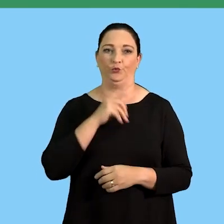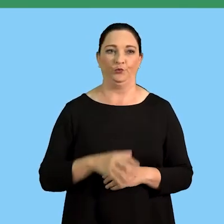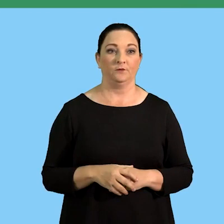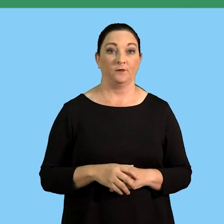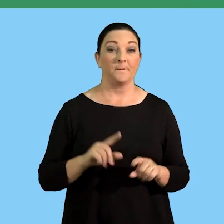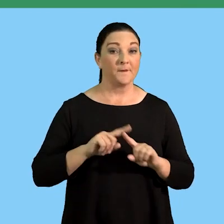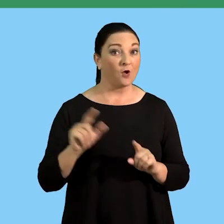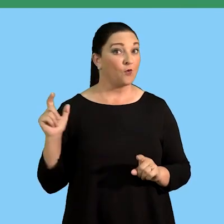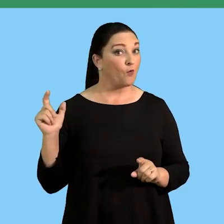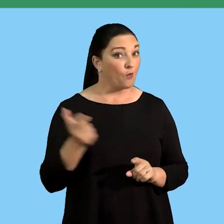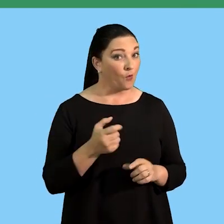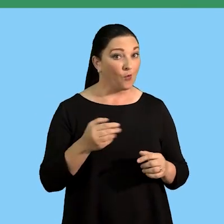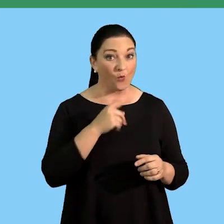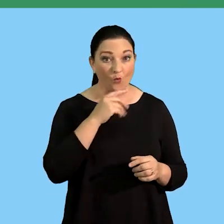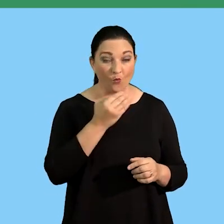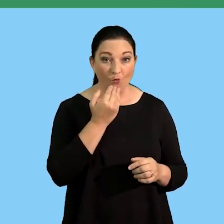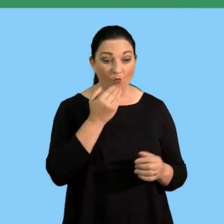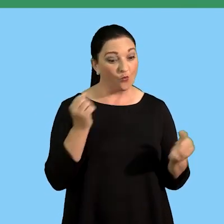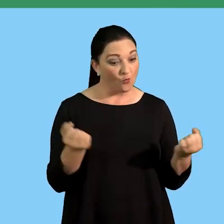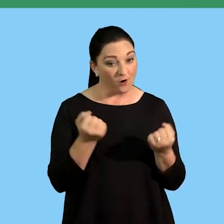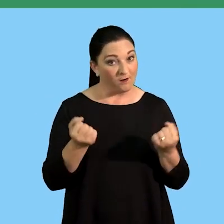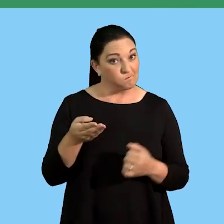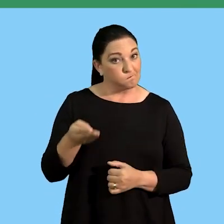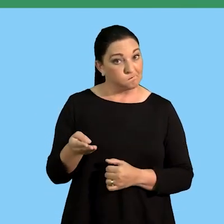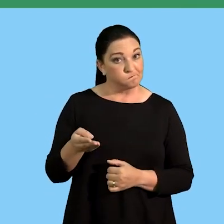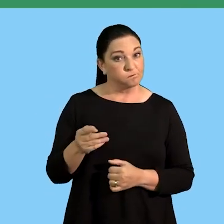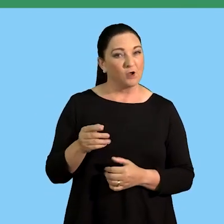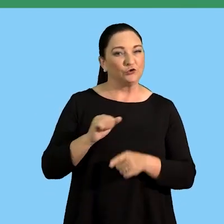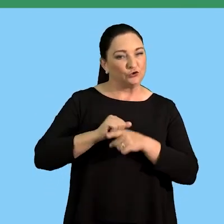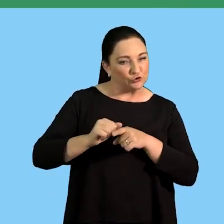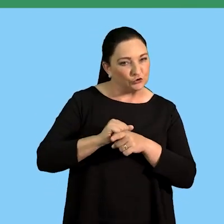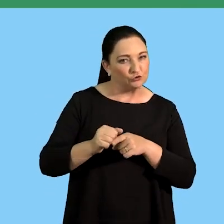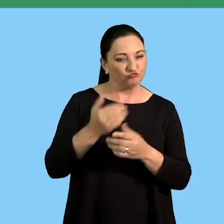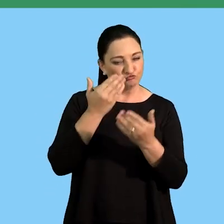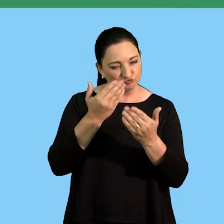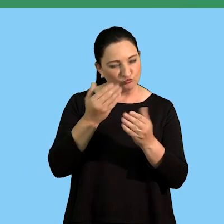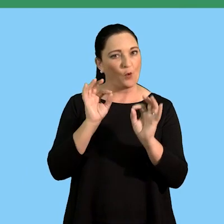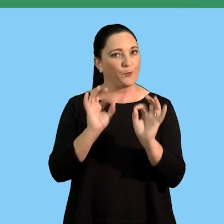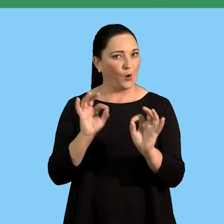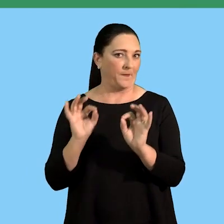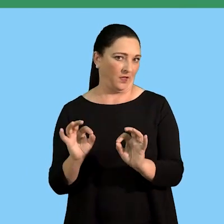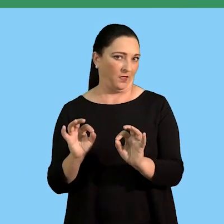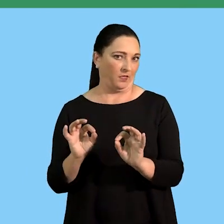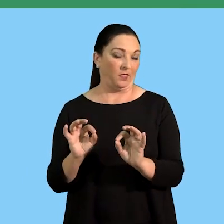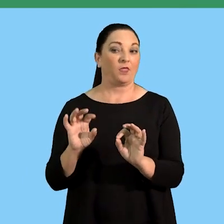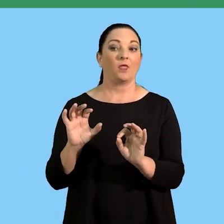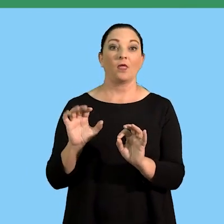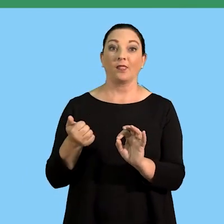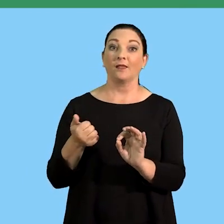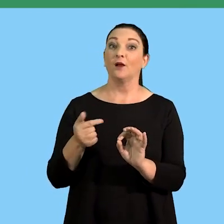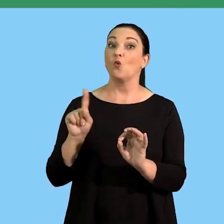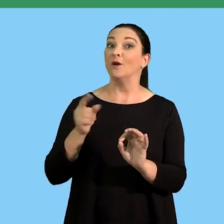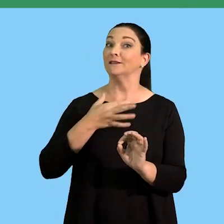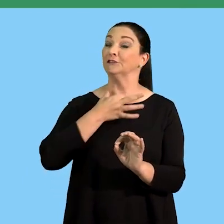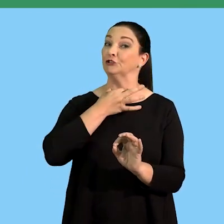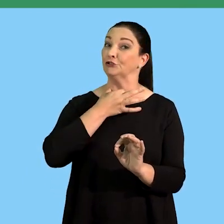All the workers must be properly trained on how to use the machinery and must be informed